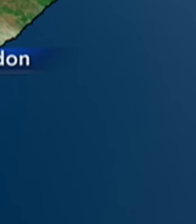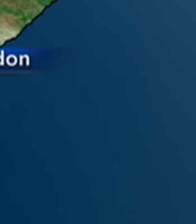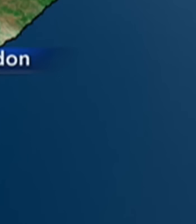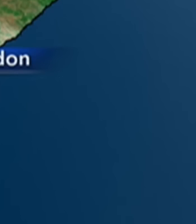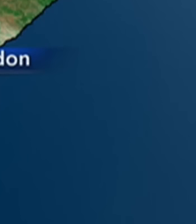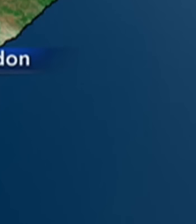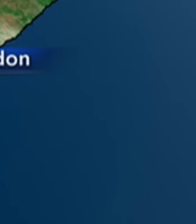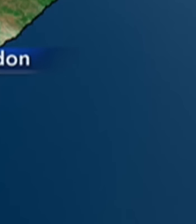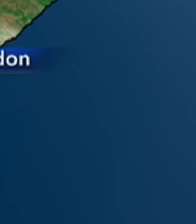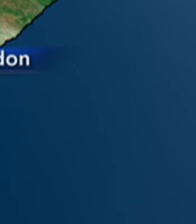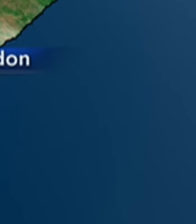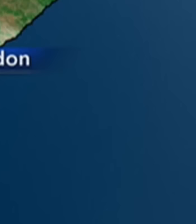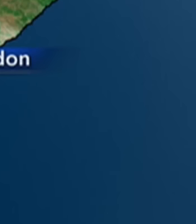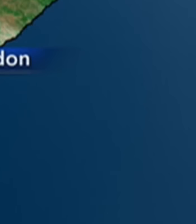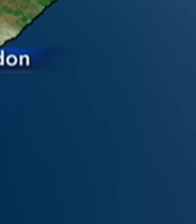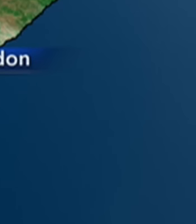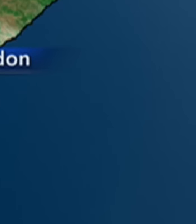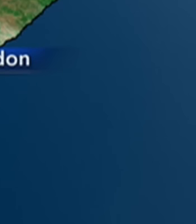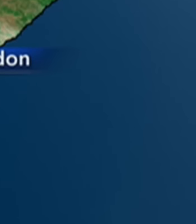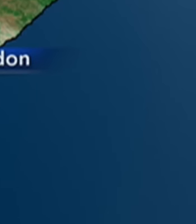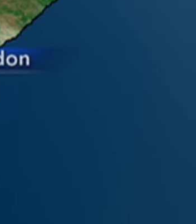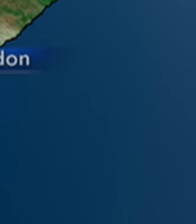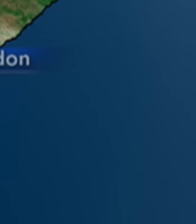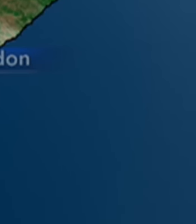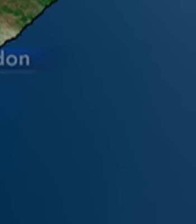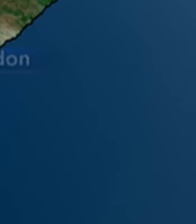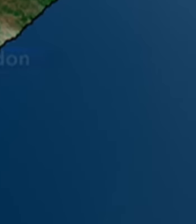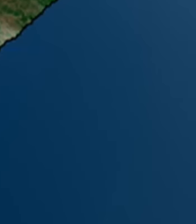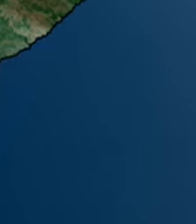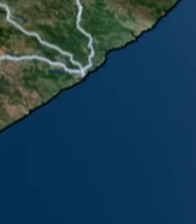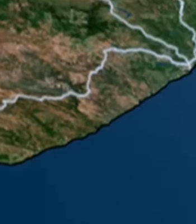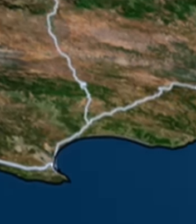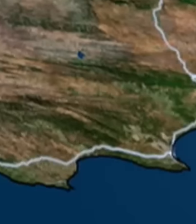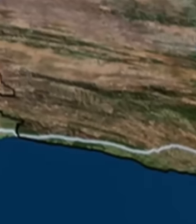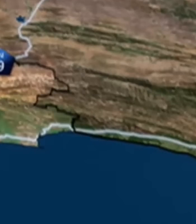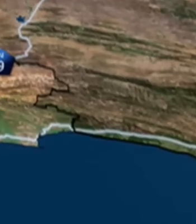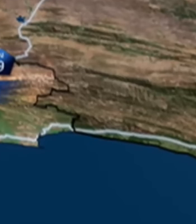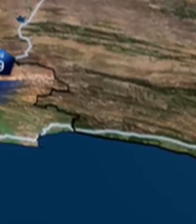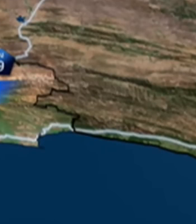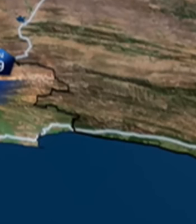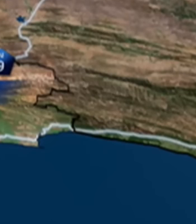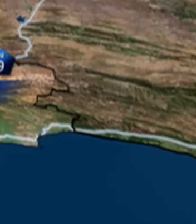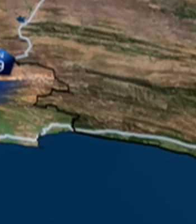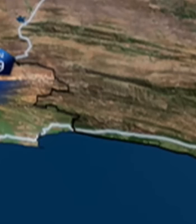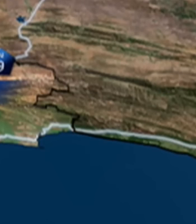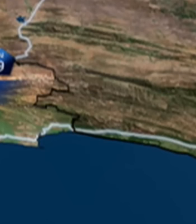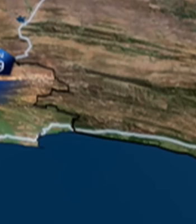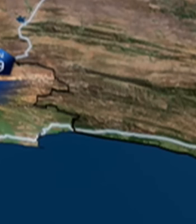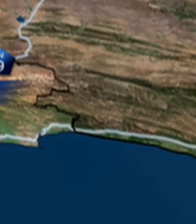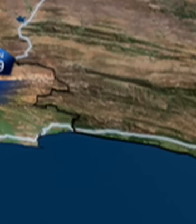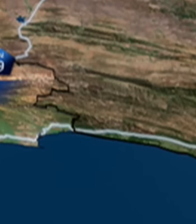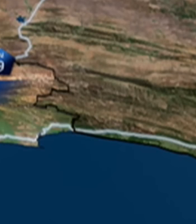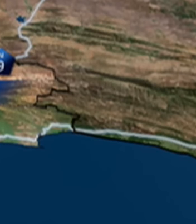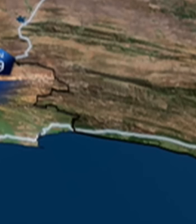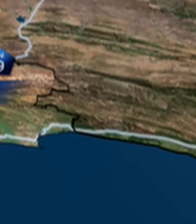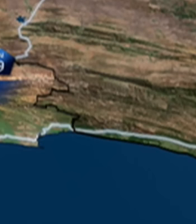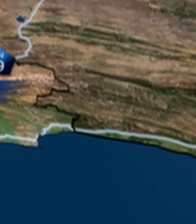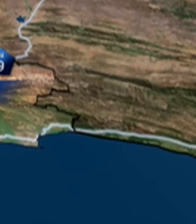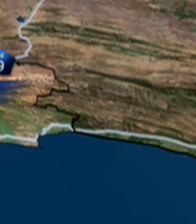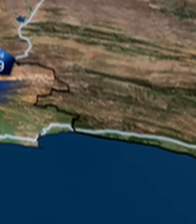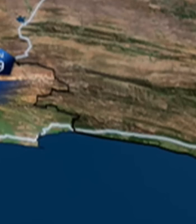mafatsane fela a itjadileng teng o tla tshetse fela ho sa enkae a re shebile Qabega e tla qale fela ho le shome le metso e mene ho fitla ho mashome a mabedi a metso e mmedi ka